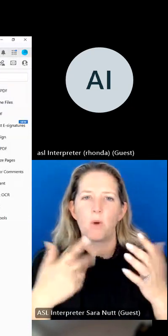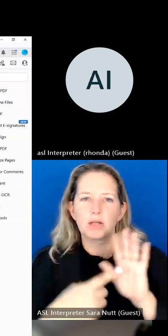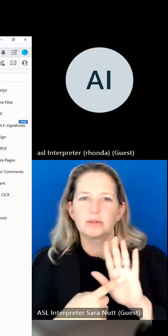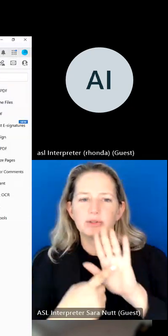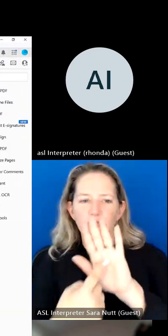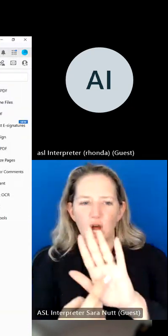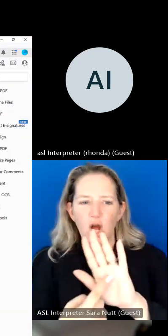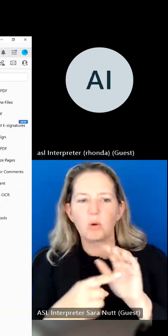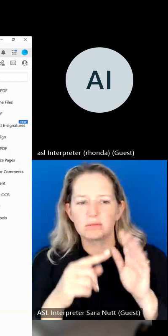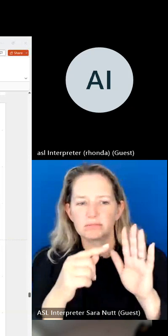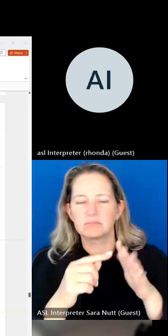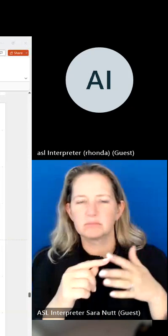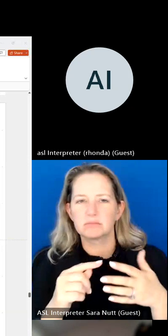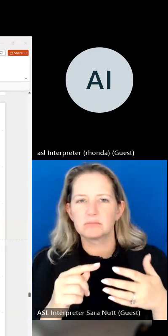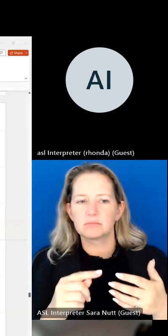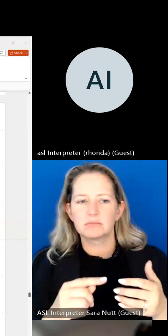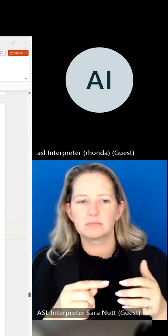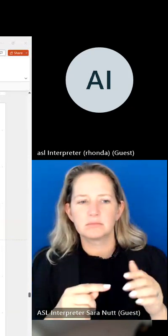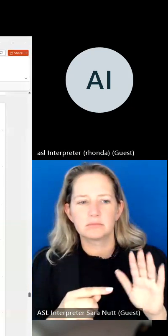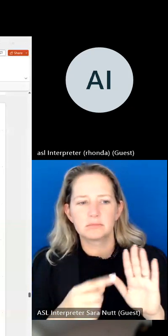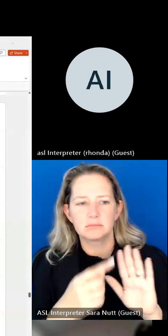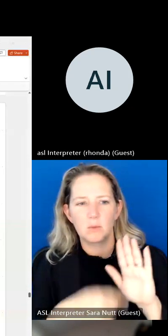see the 1000.